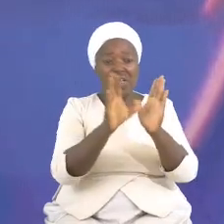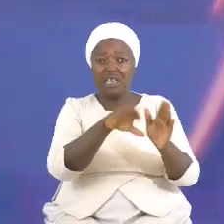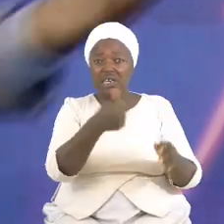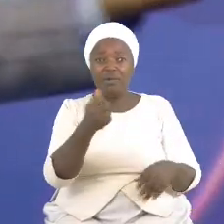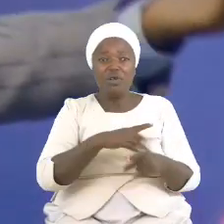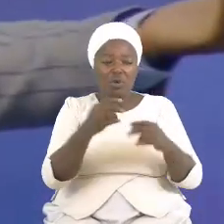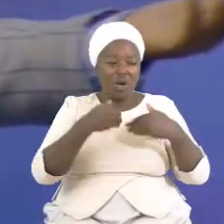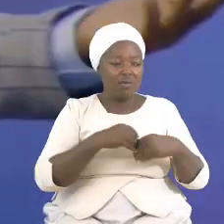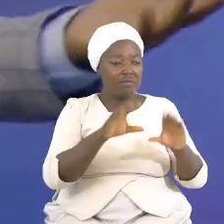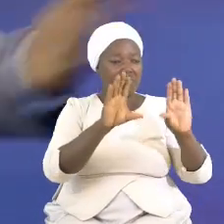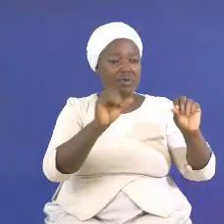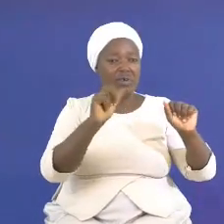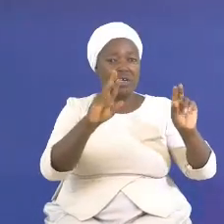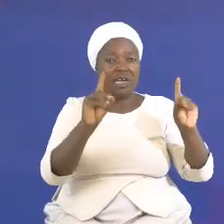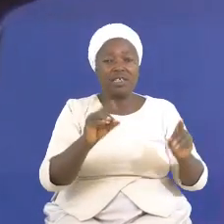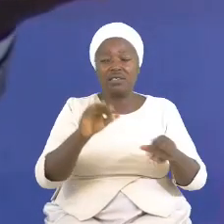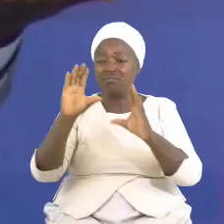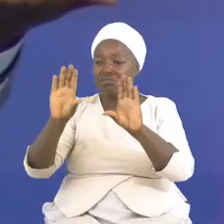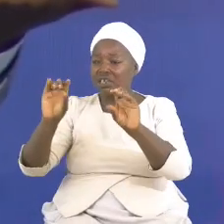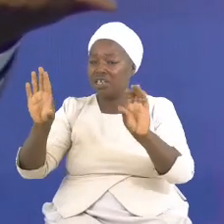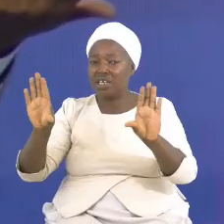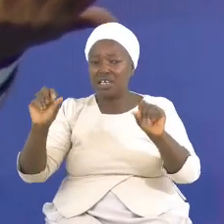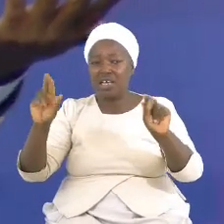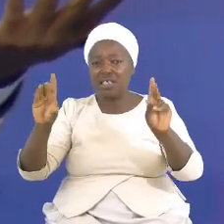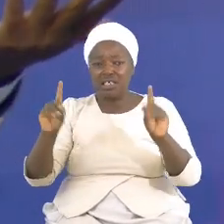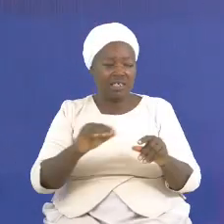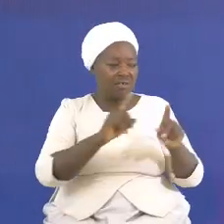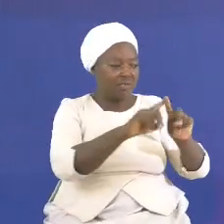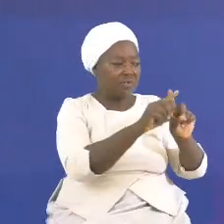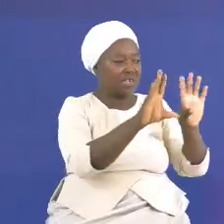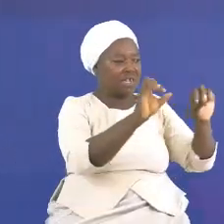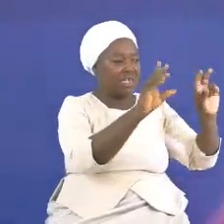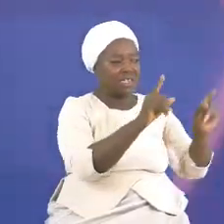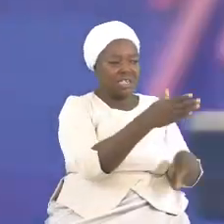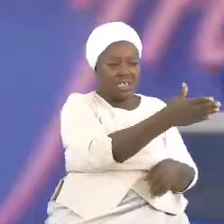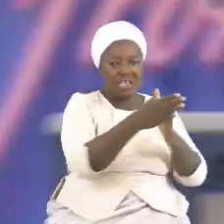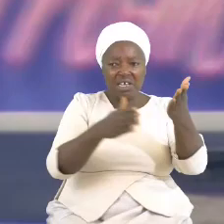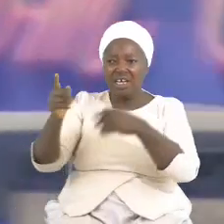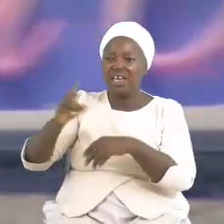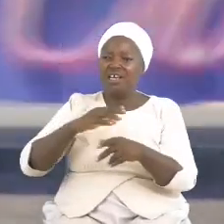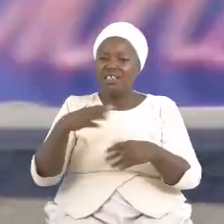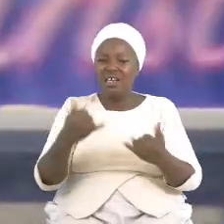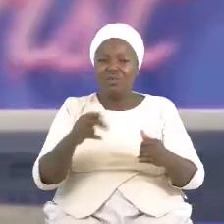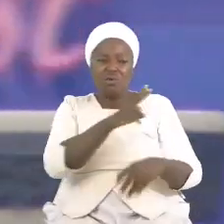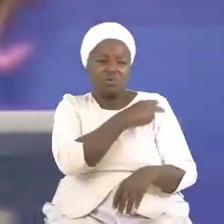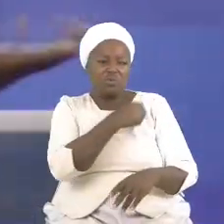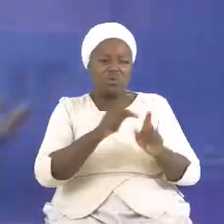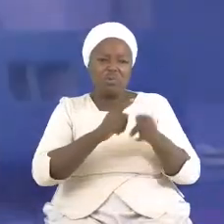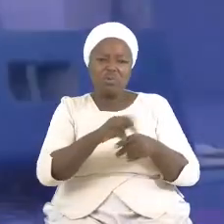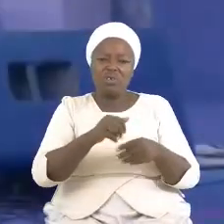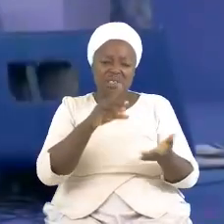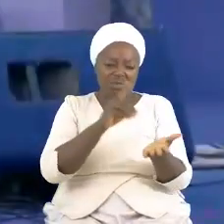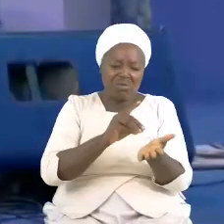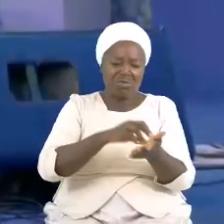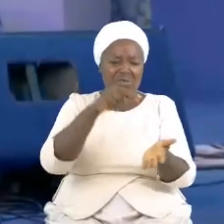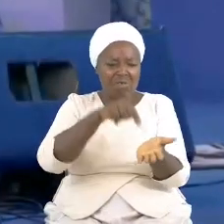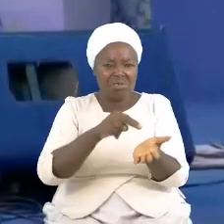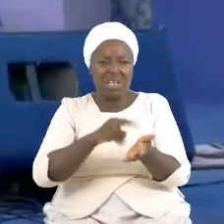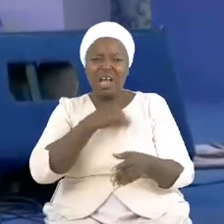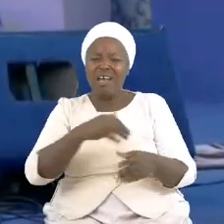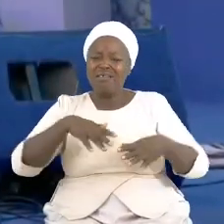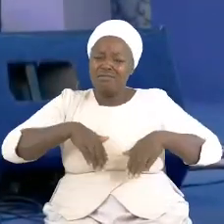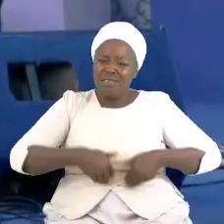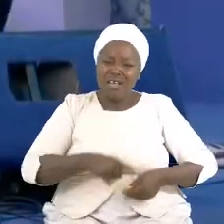our cards, and they're kind of tired of giving us cards because they know us, they know our history, they know